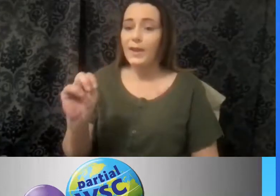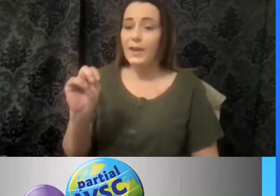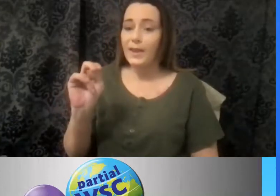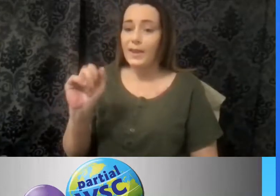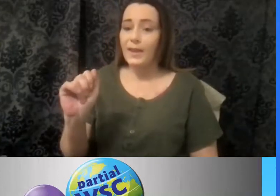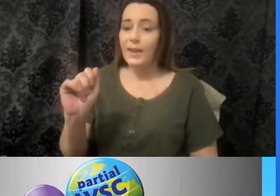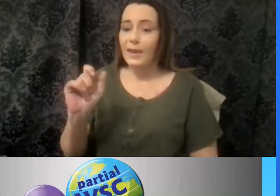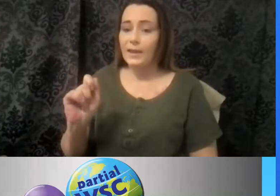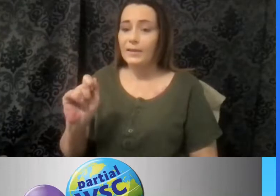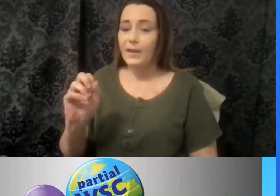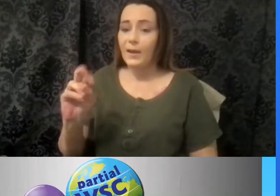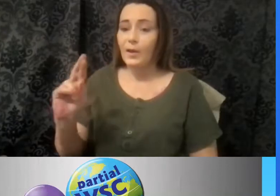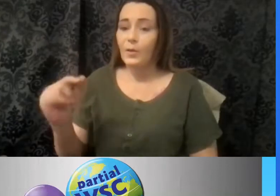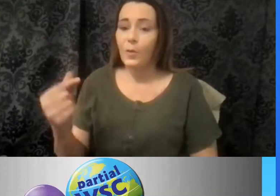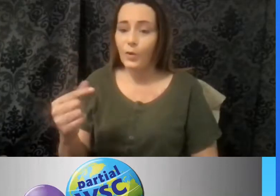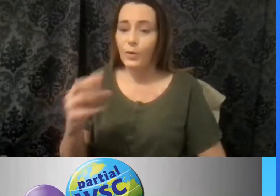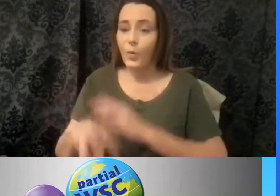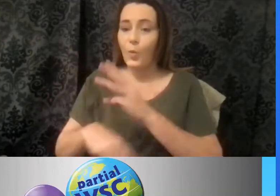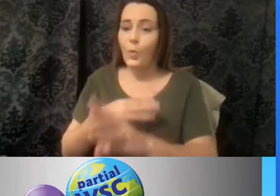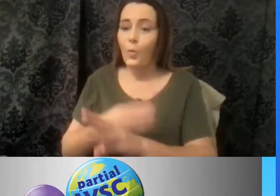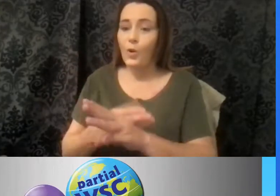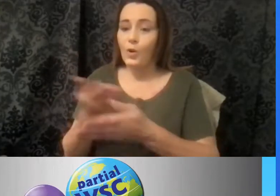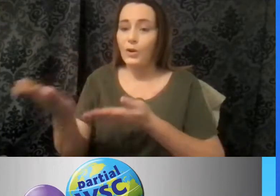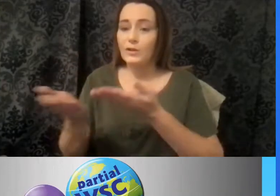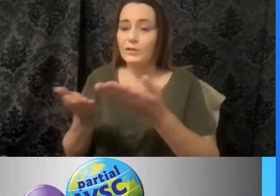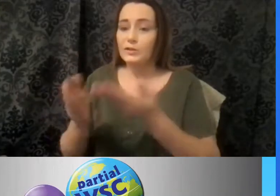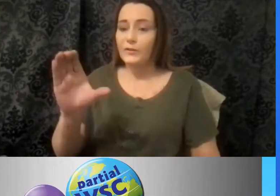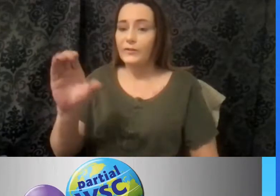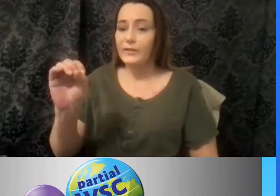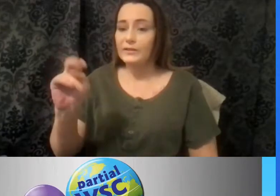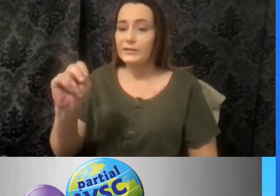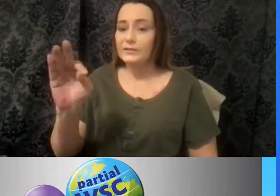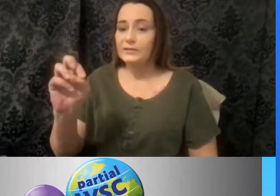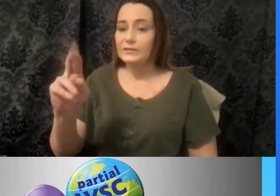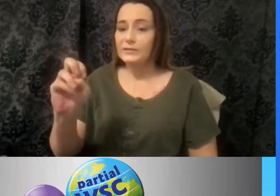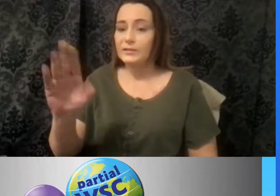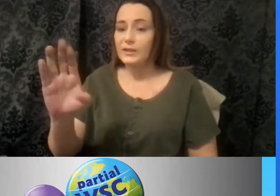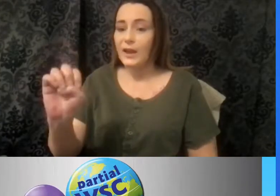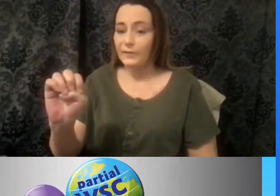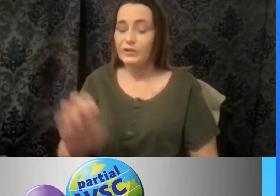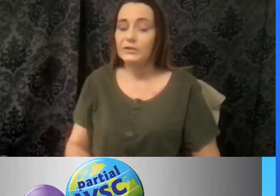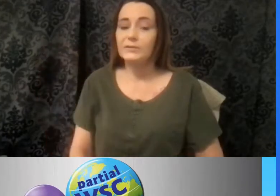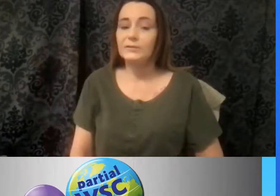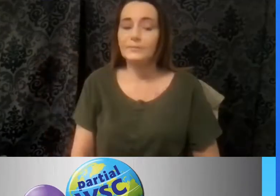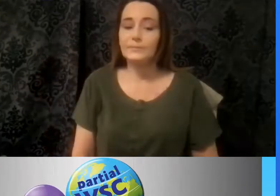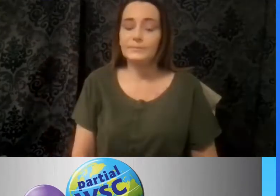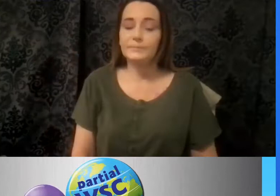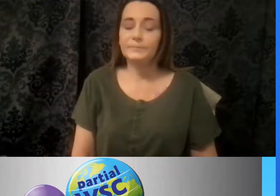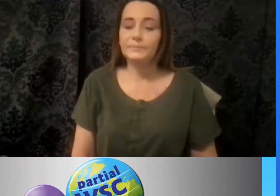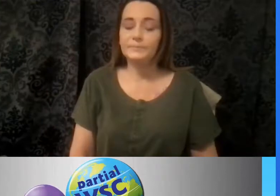Conference. So you have videos,